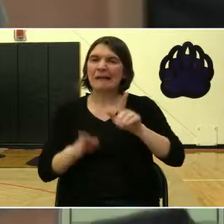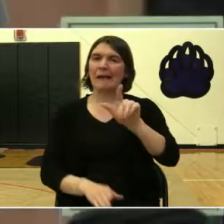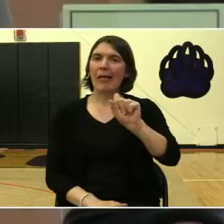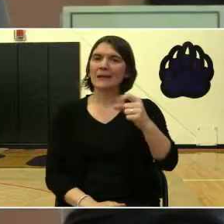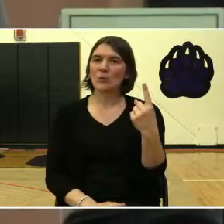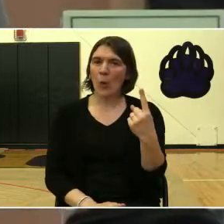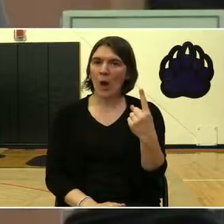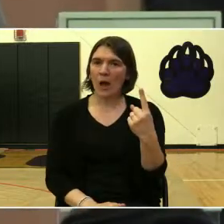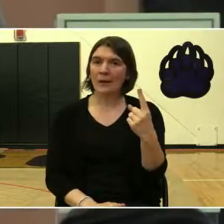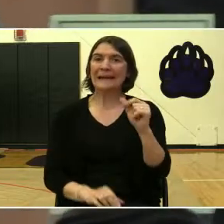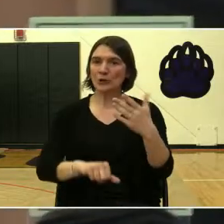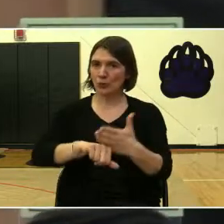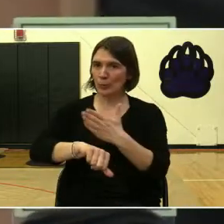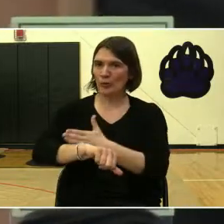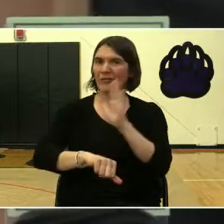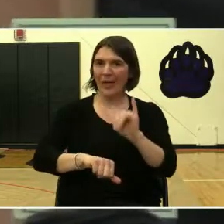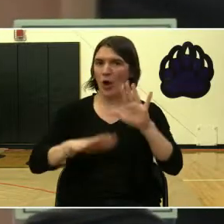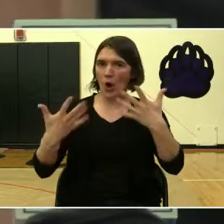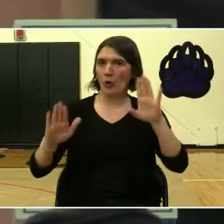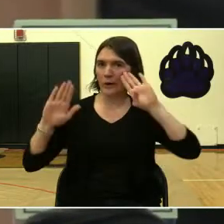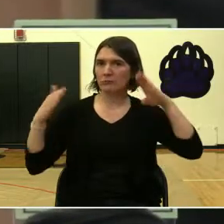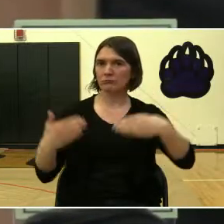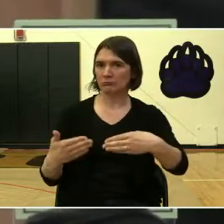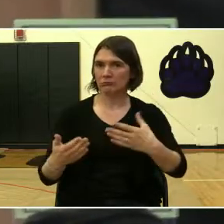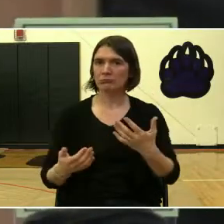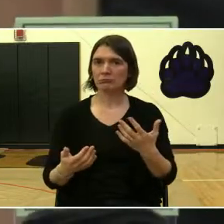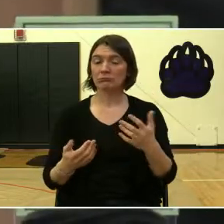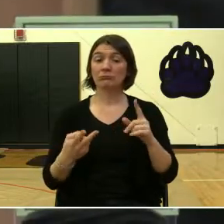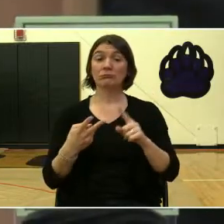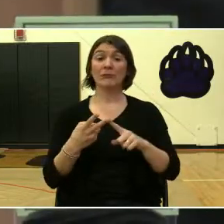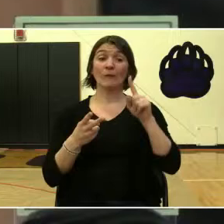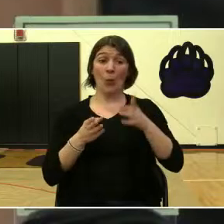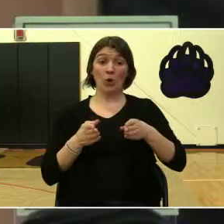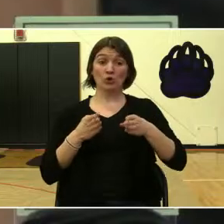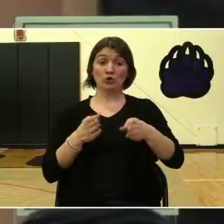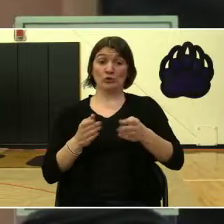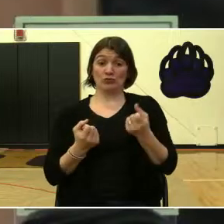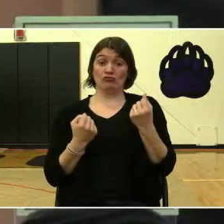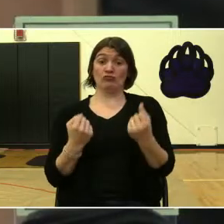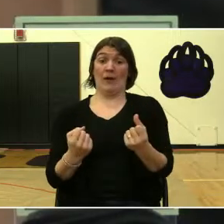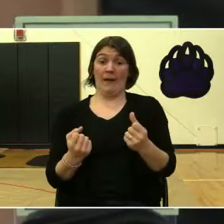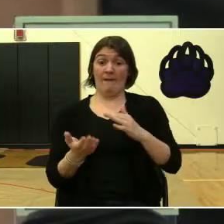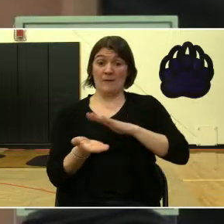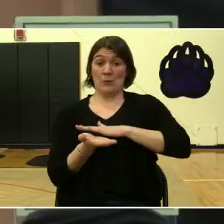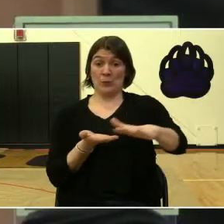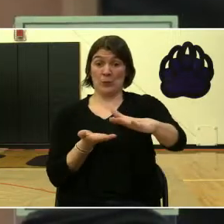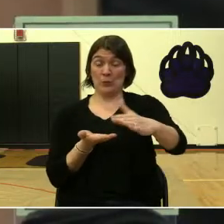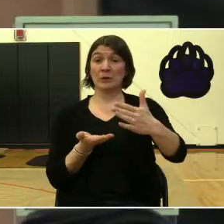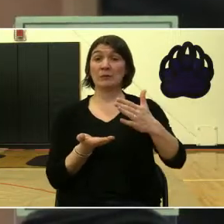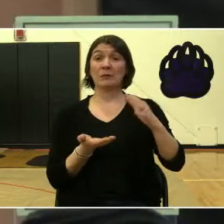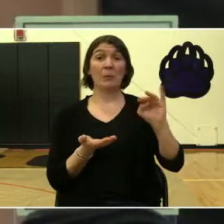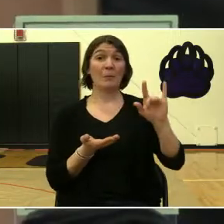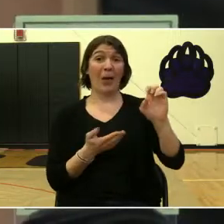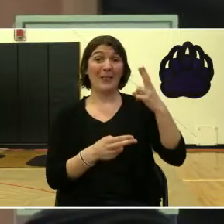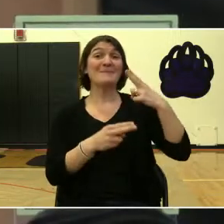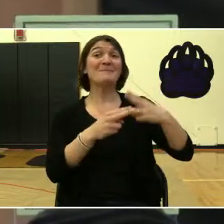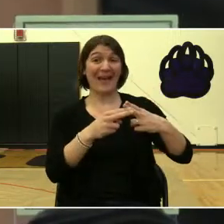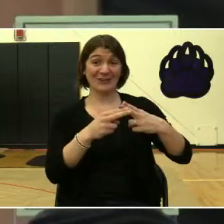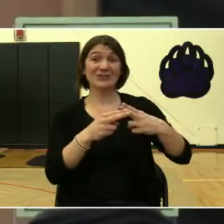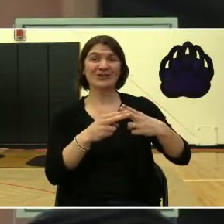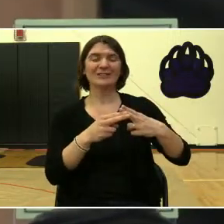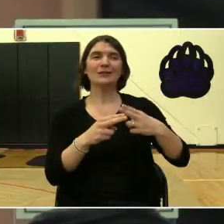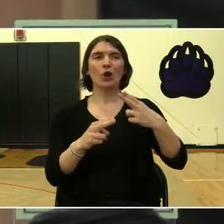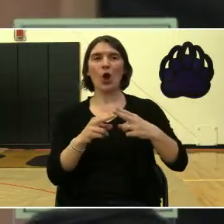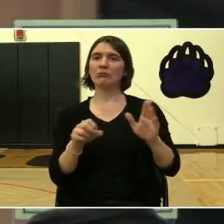need Improvement there um and as far as Street Paving goes I think we like Molly mentioned there's the complete Street